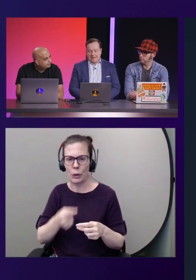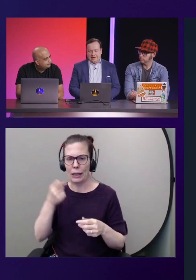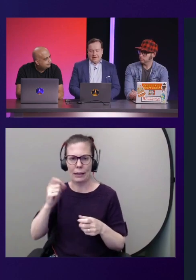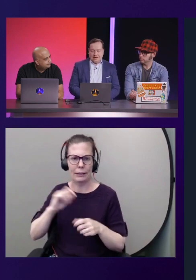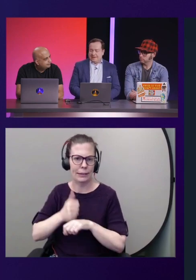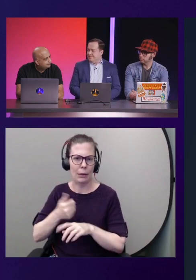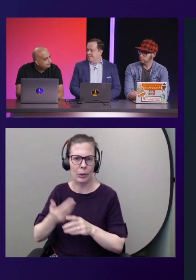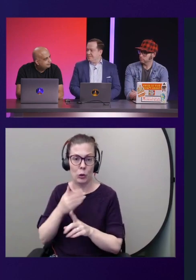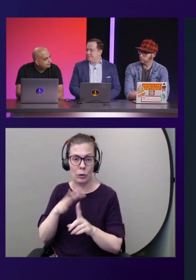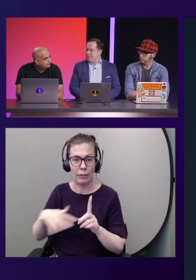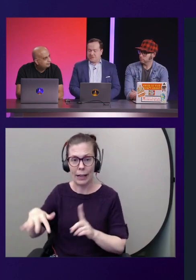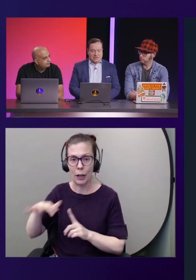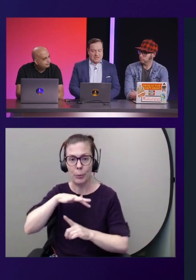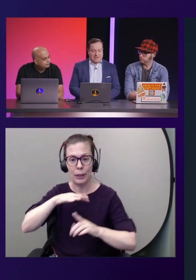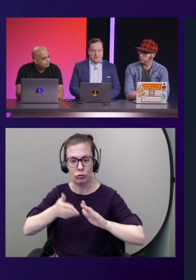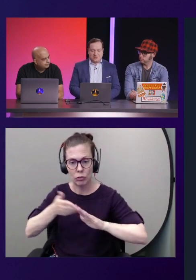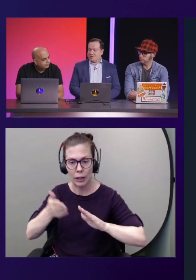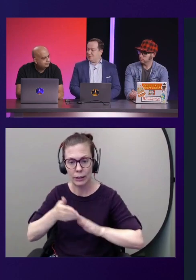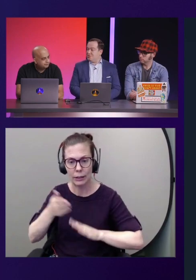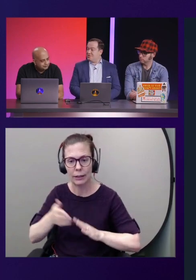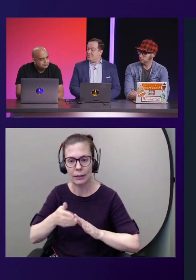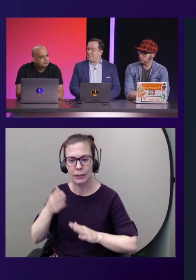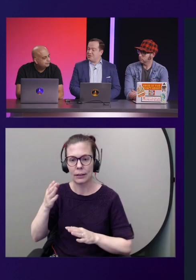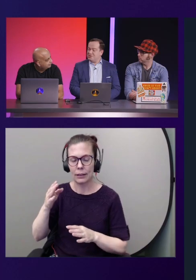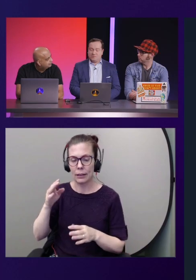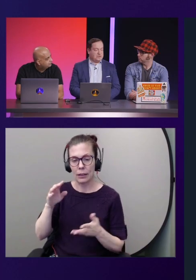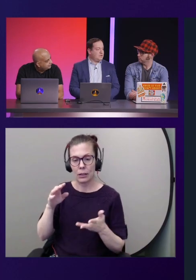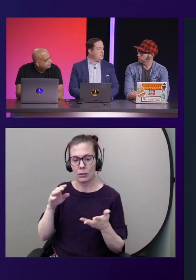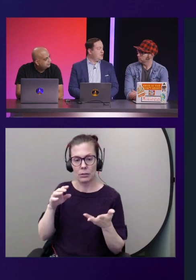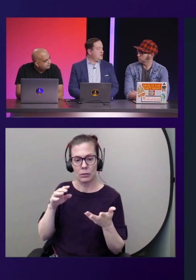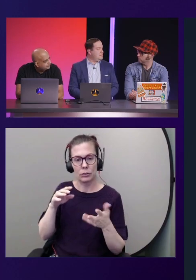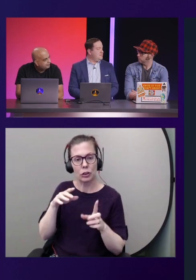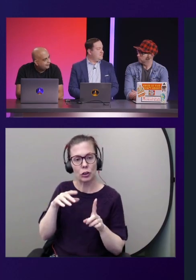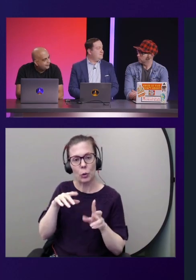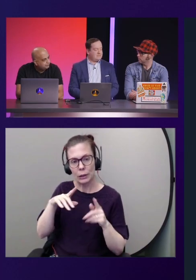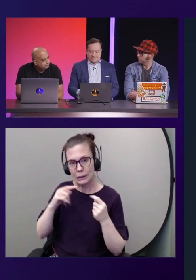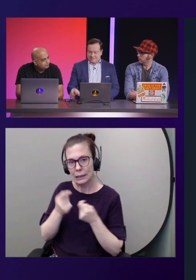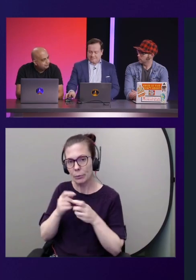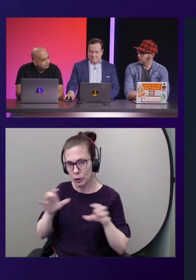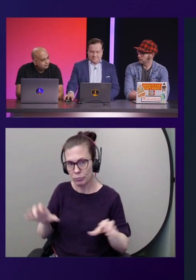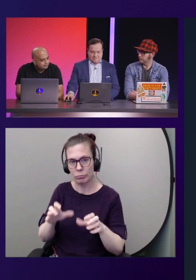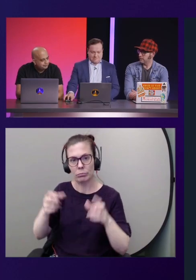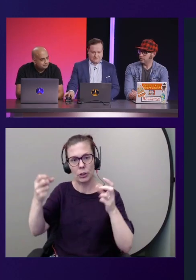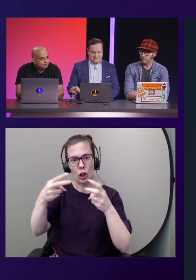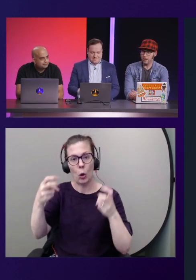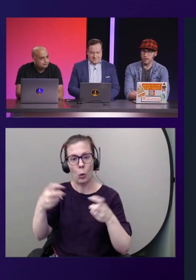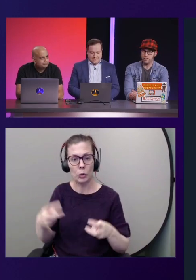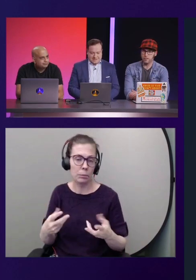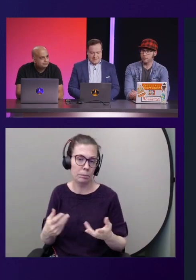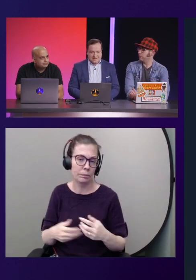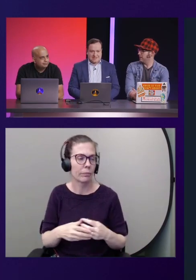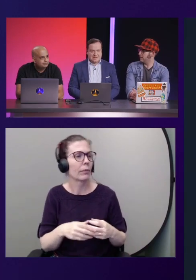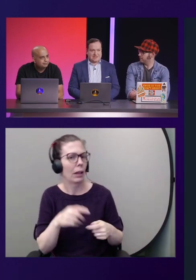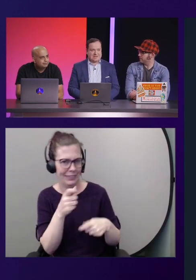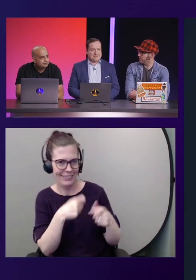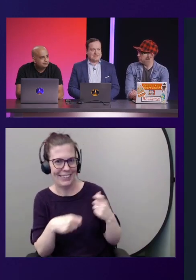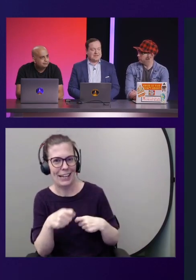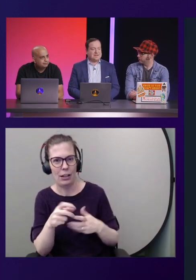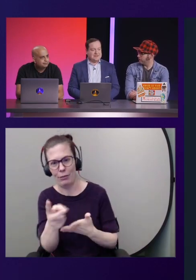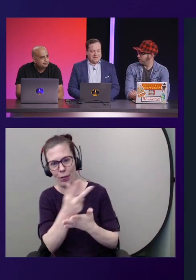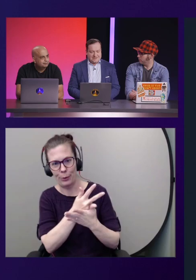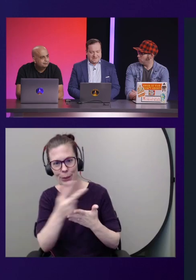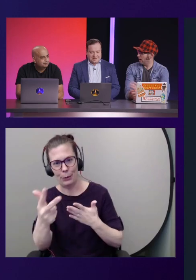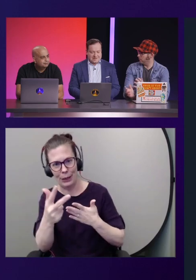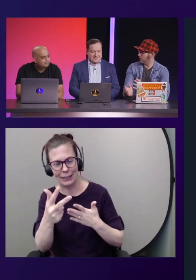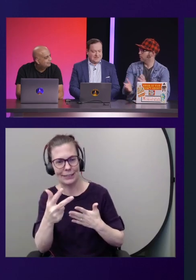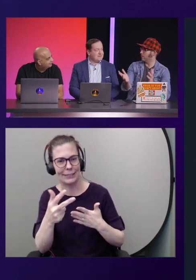and get your team members to start pushing code. Instead of 3 weeks, you could push